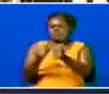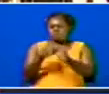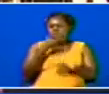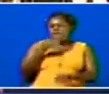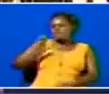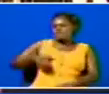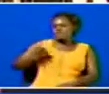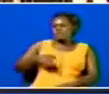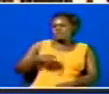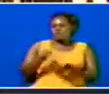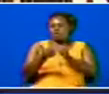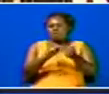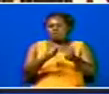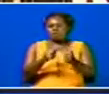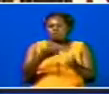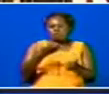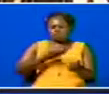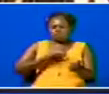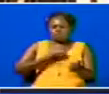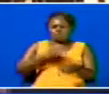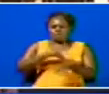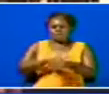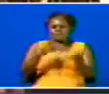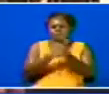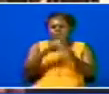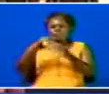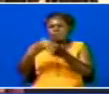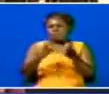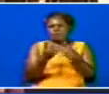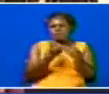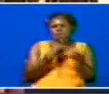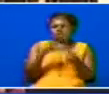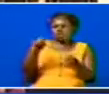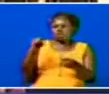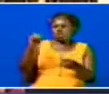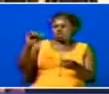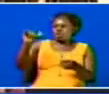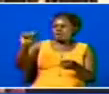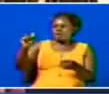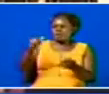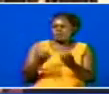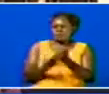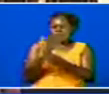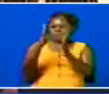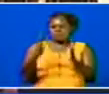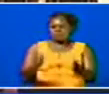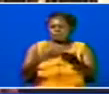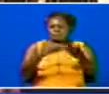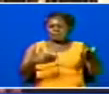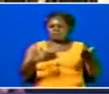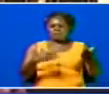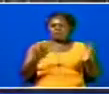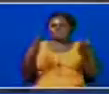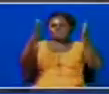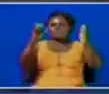are fighting for honors in different categories. We get to speak to the Soya Awards founder, Paul Tergat, ahead of the 14th